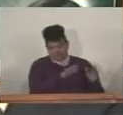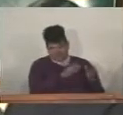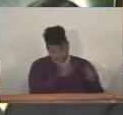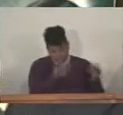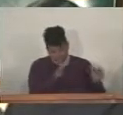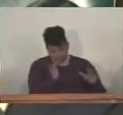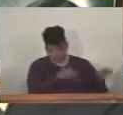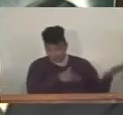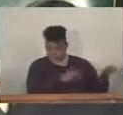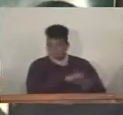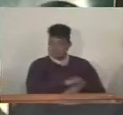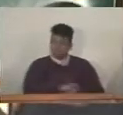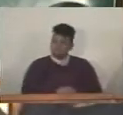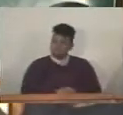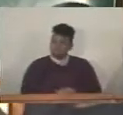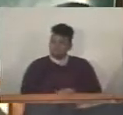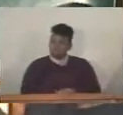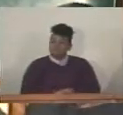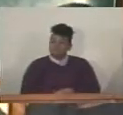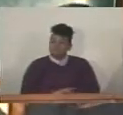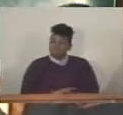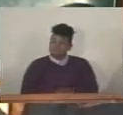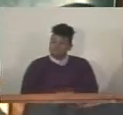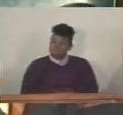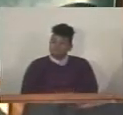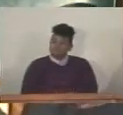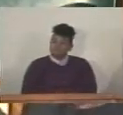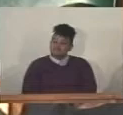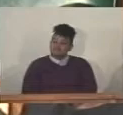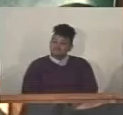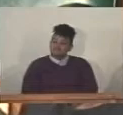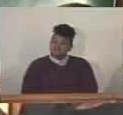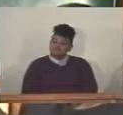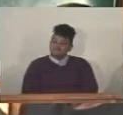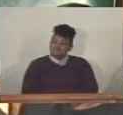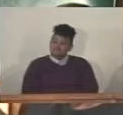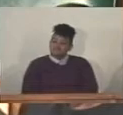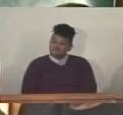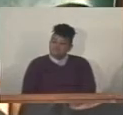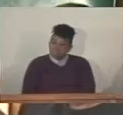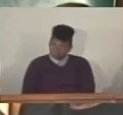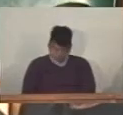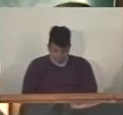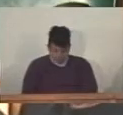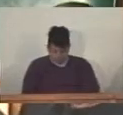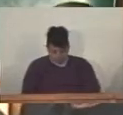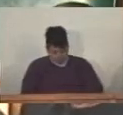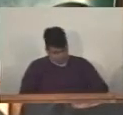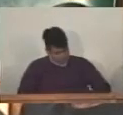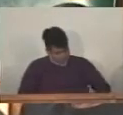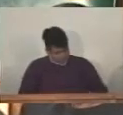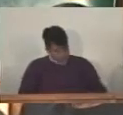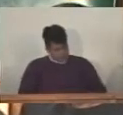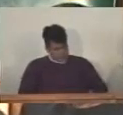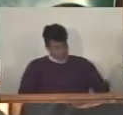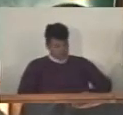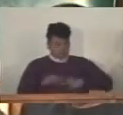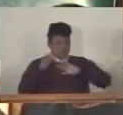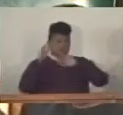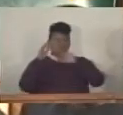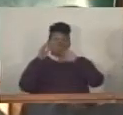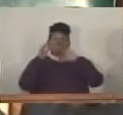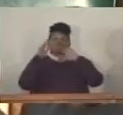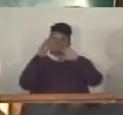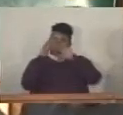of the victim in the same manner as a judgment in civil action. And there's also a provision which allows